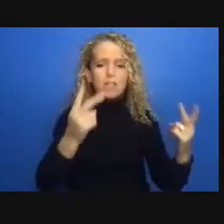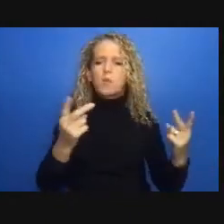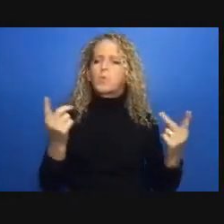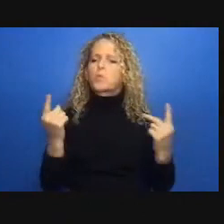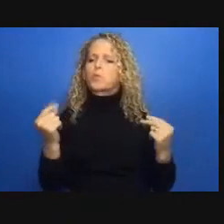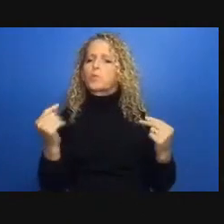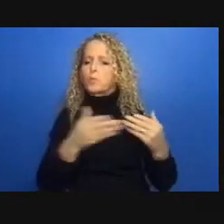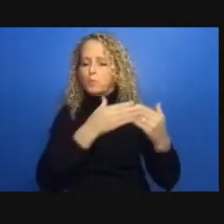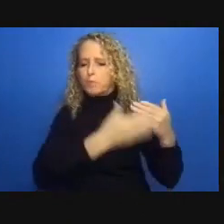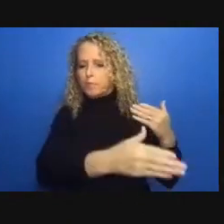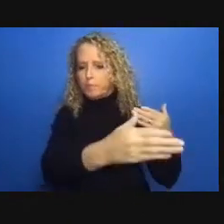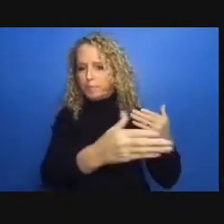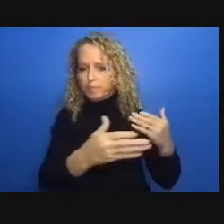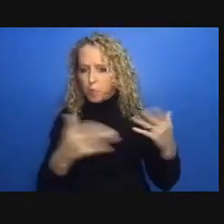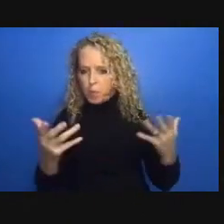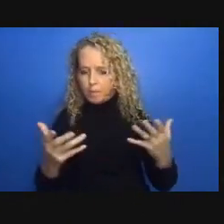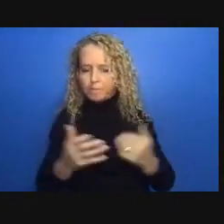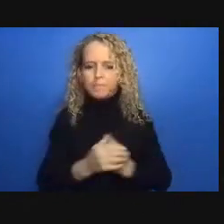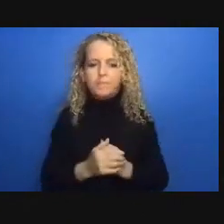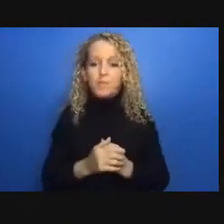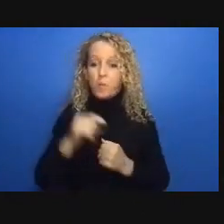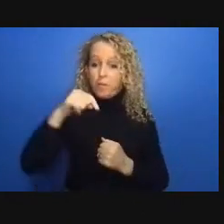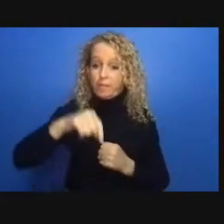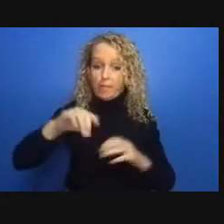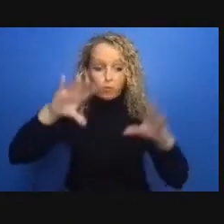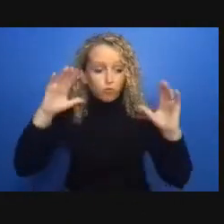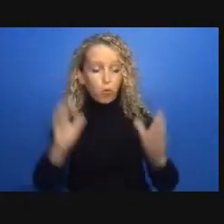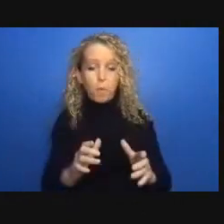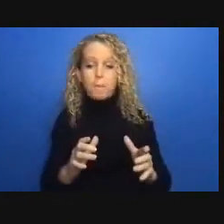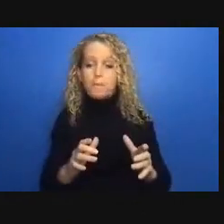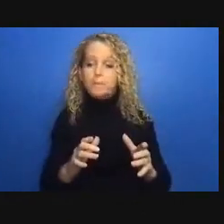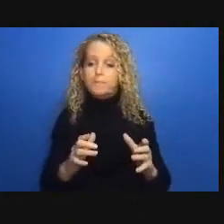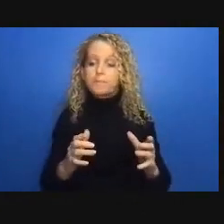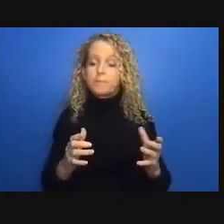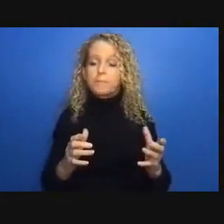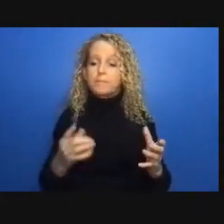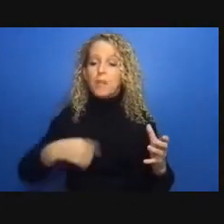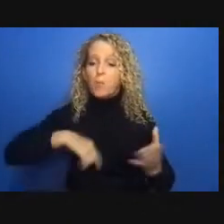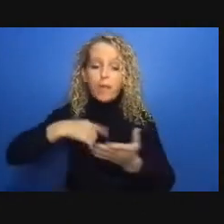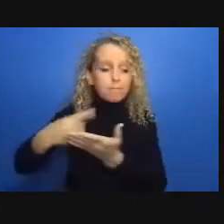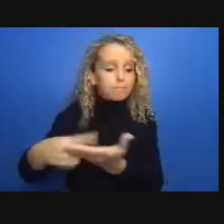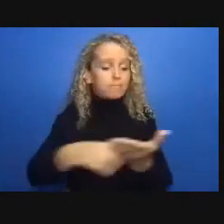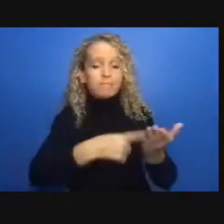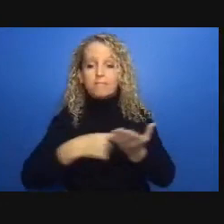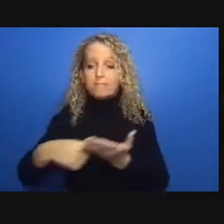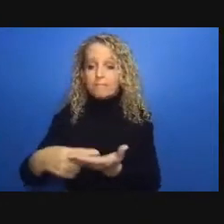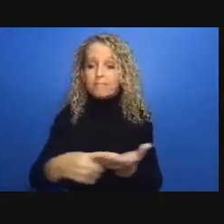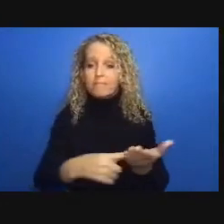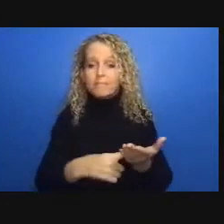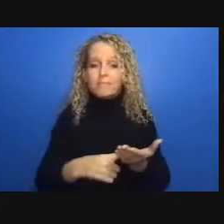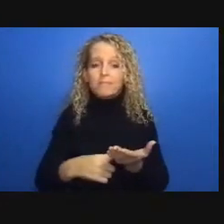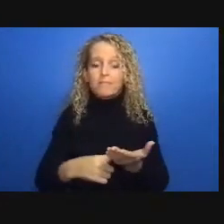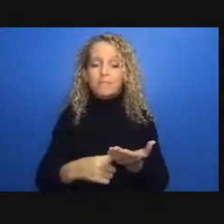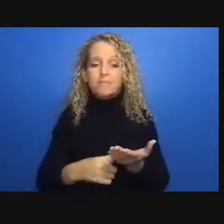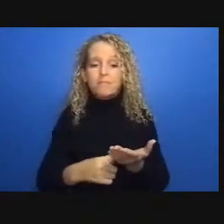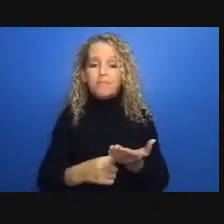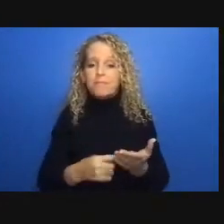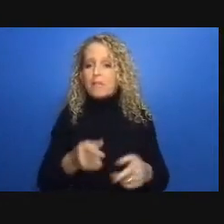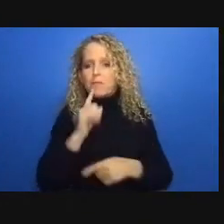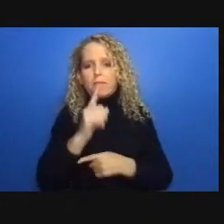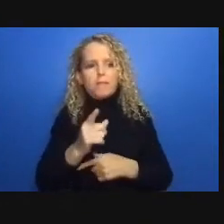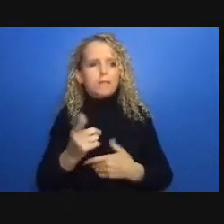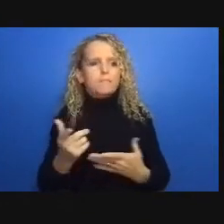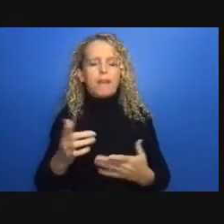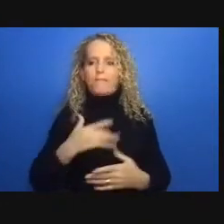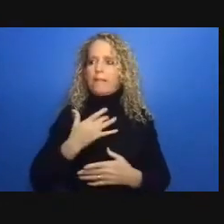I think that bringing this group together and having the opportunity to have those discussions is really starting the conversation to ensure